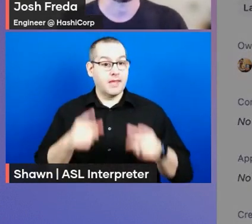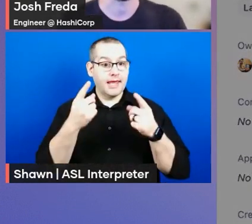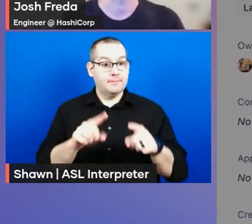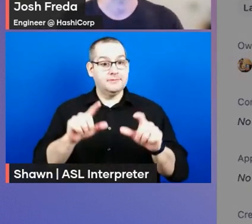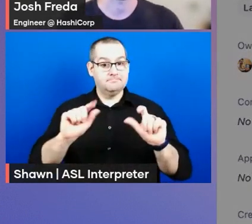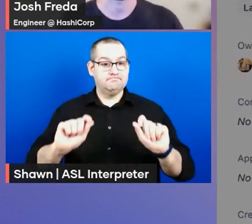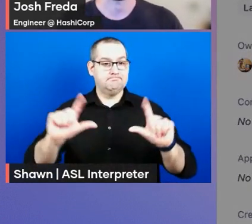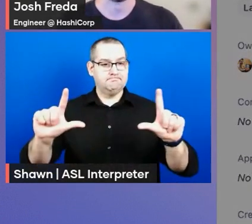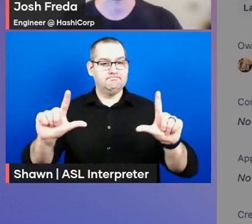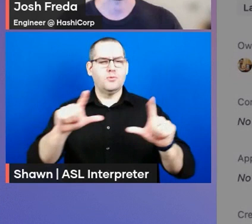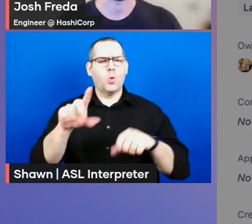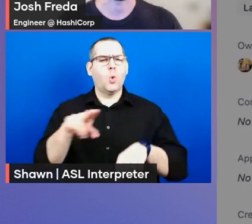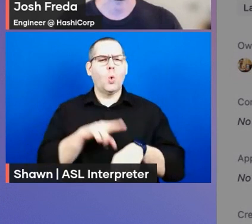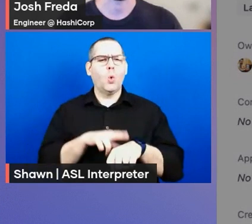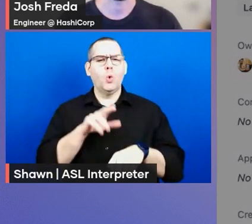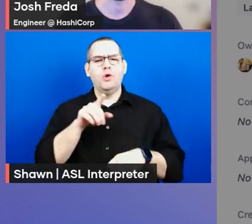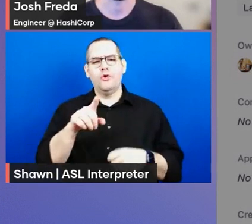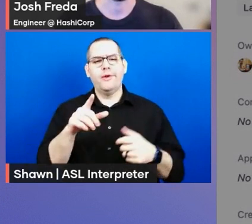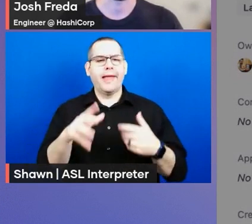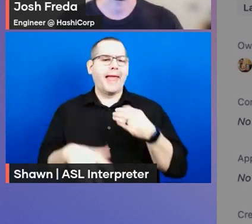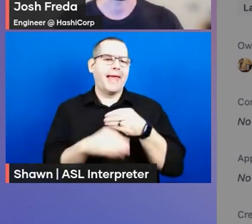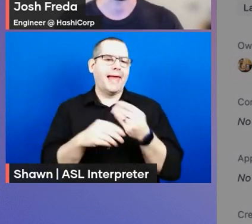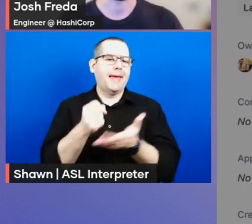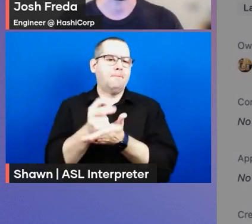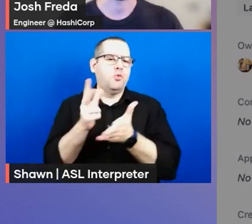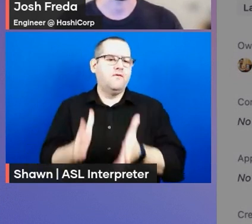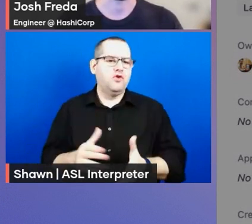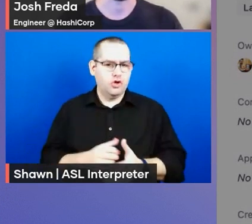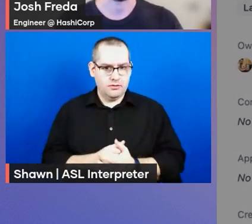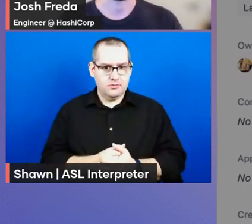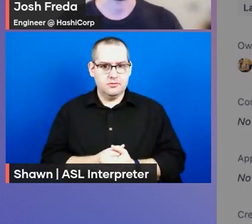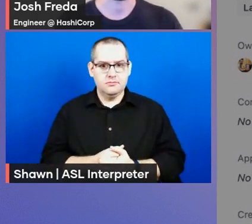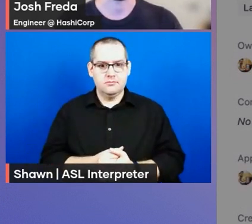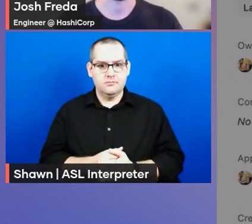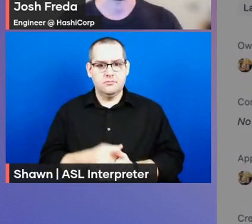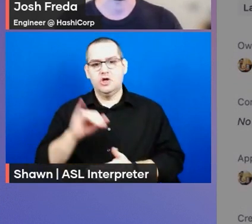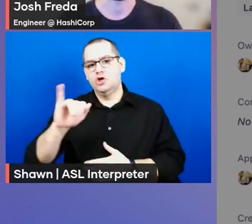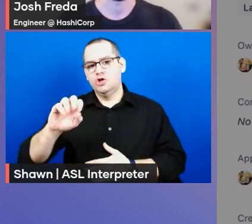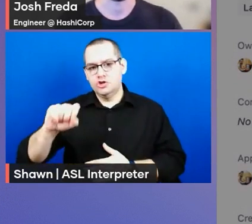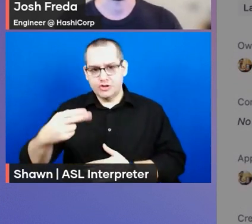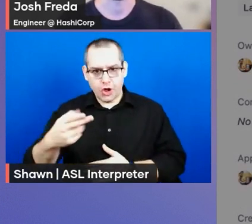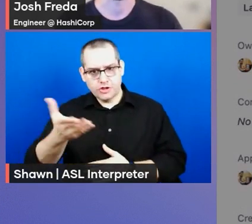that normally you just like add approvers. So like it's like Josh.